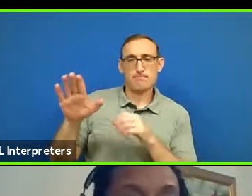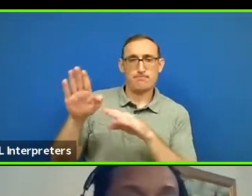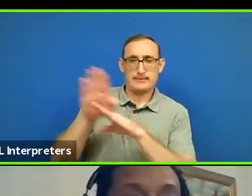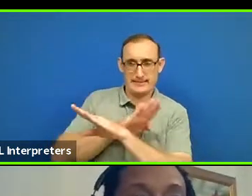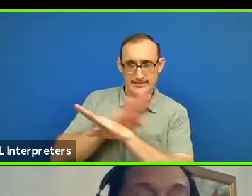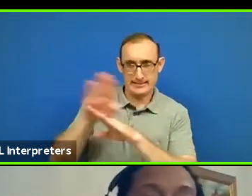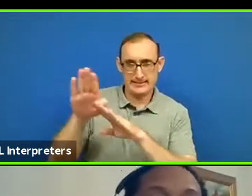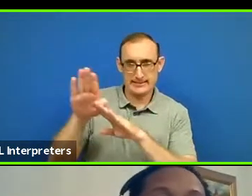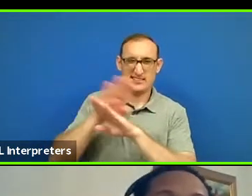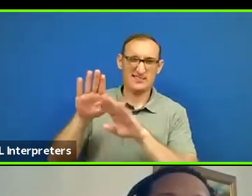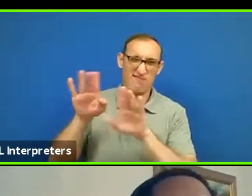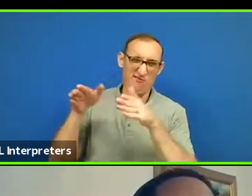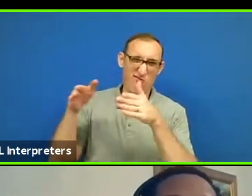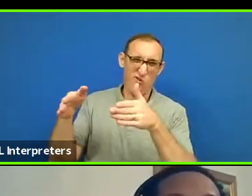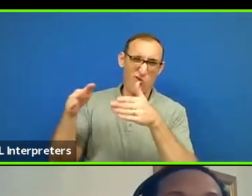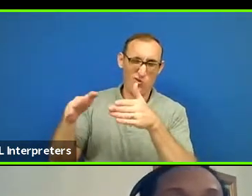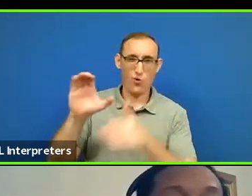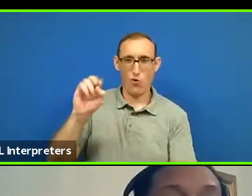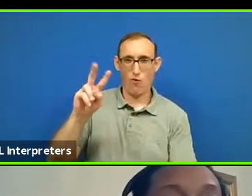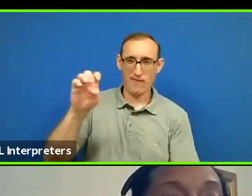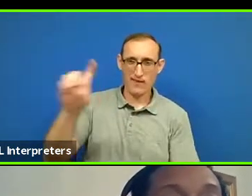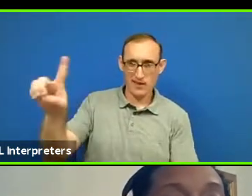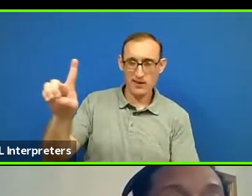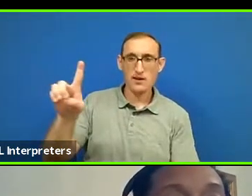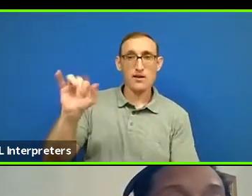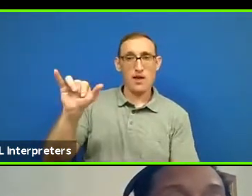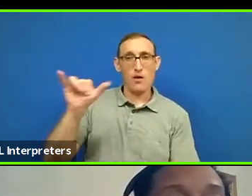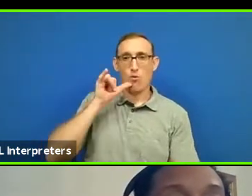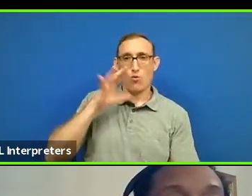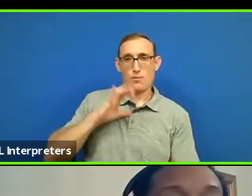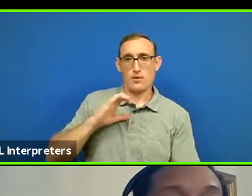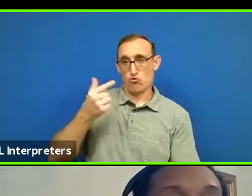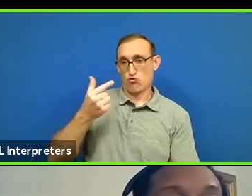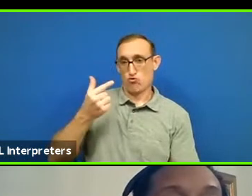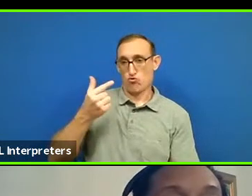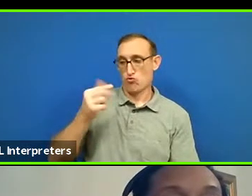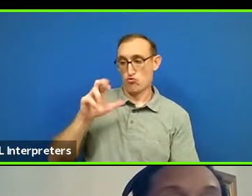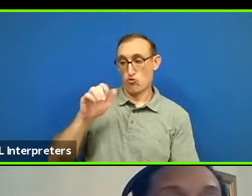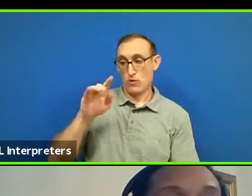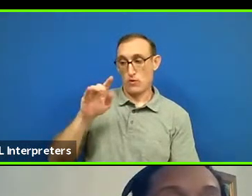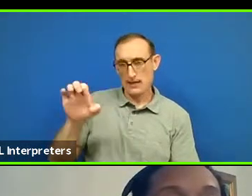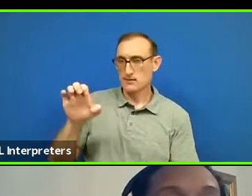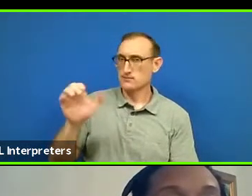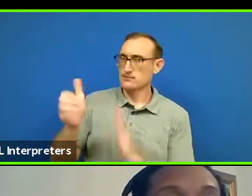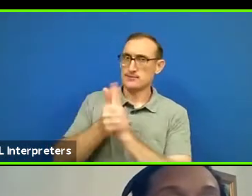a talented member of our community, and she knows our student population really, really well.